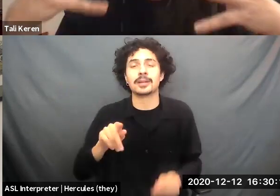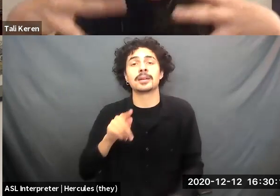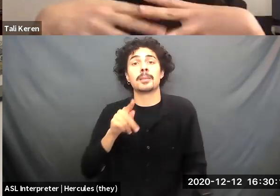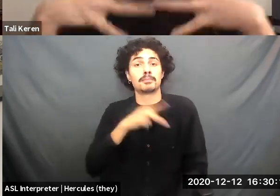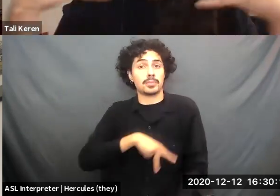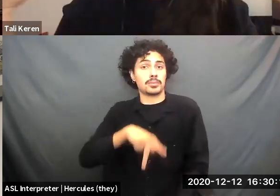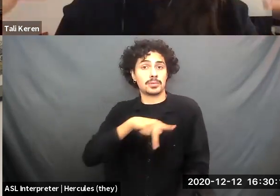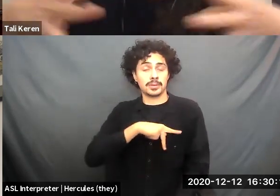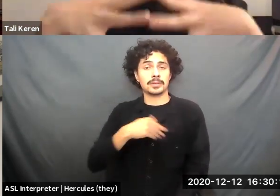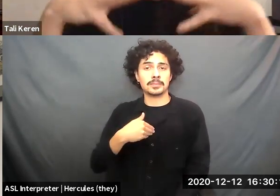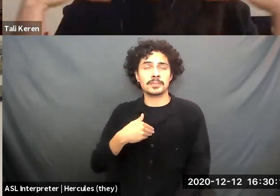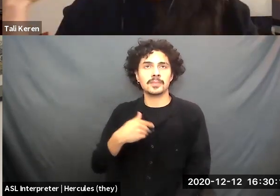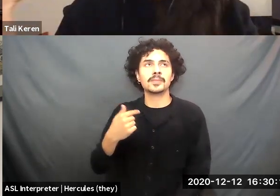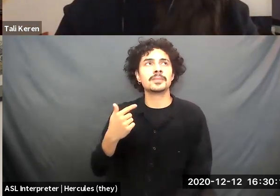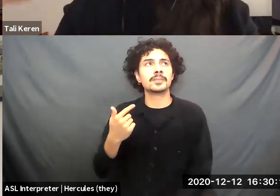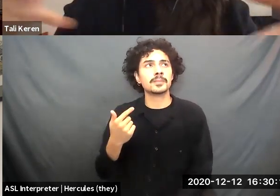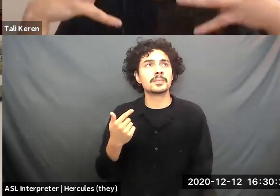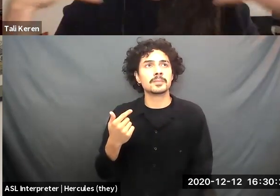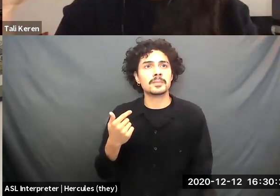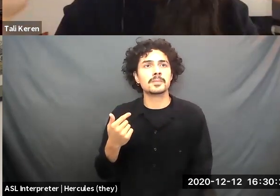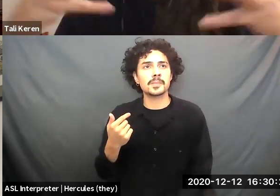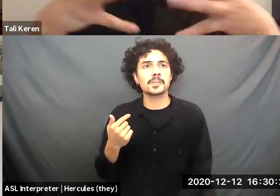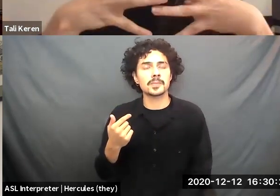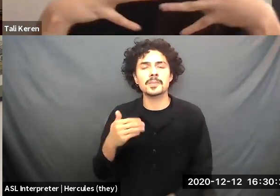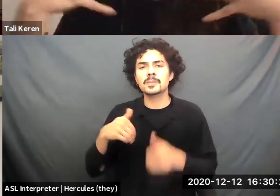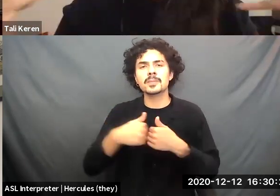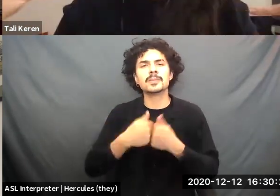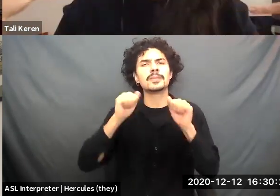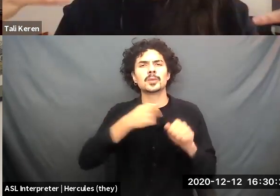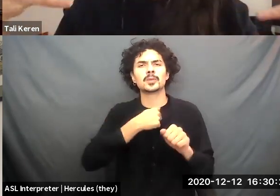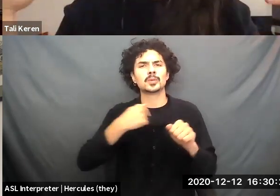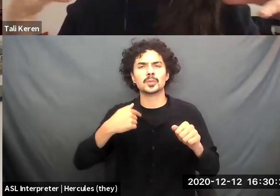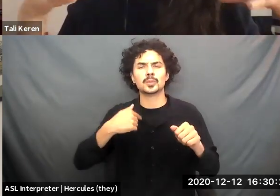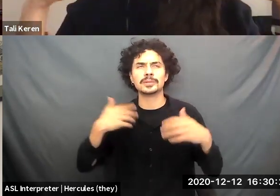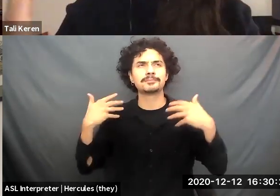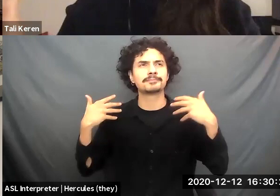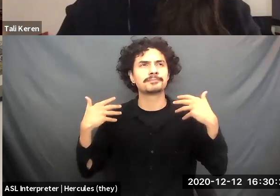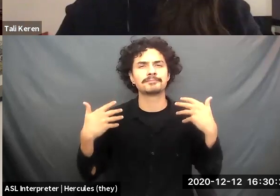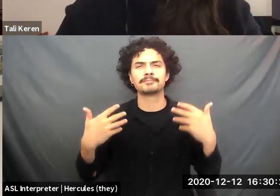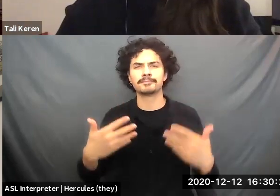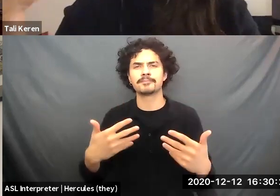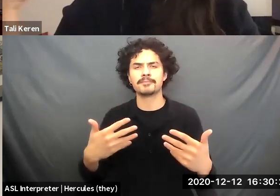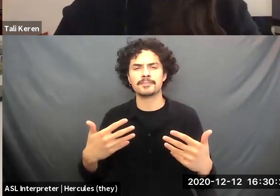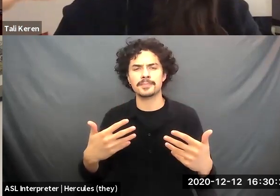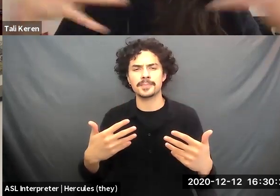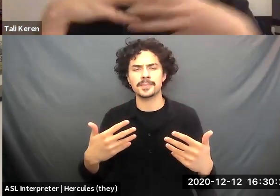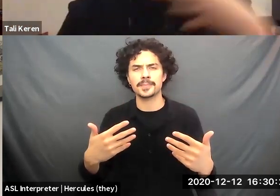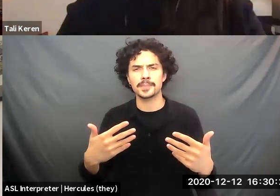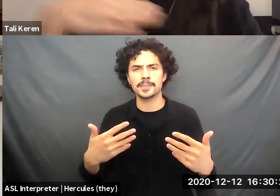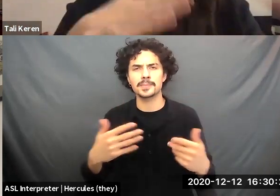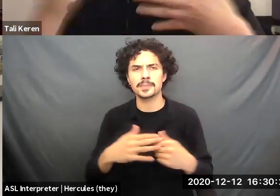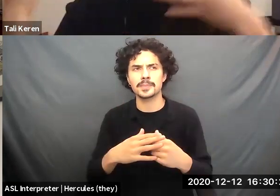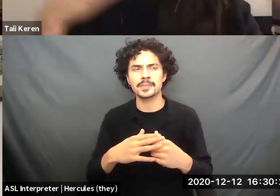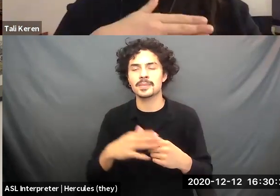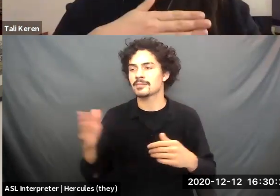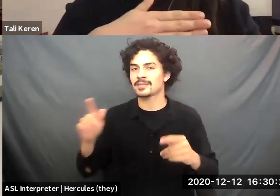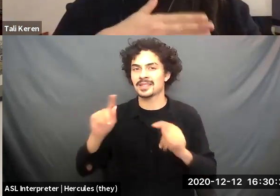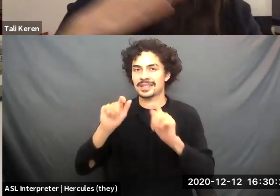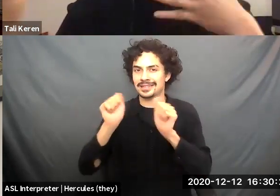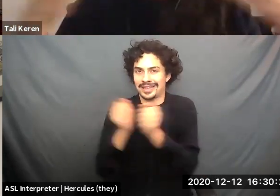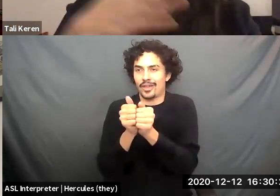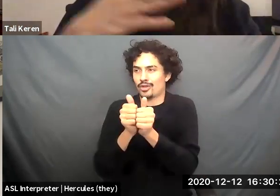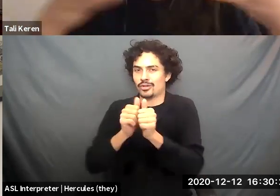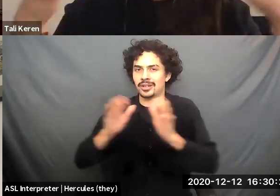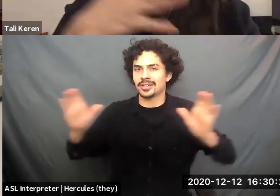how this can go, how can we also give this, how can we work together across,